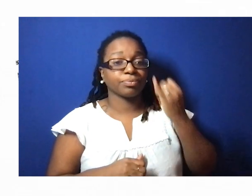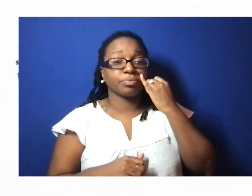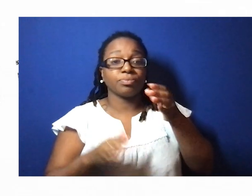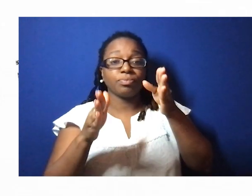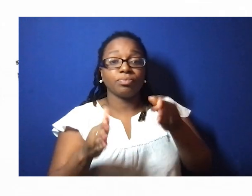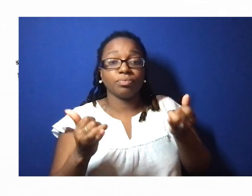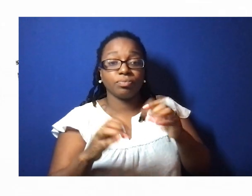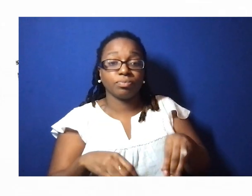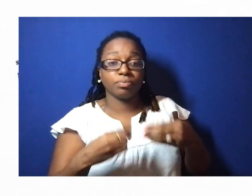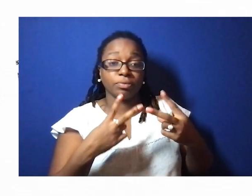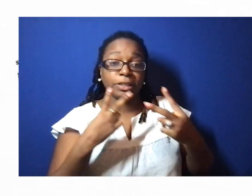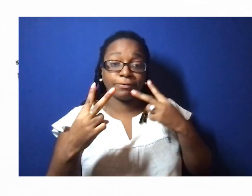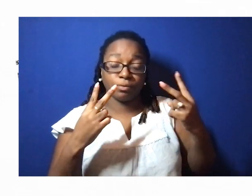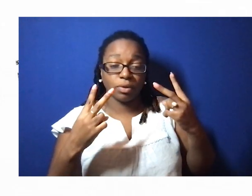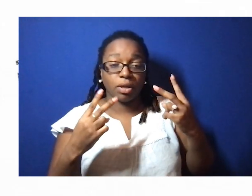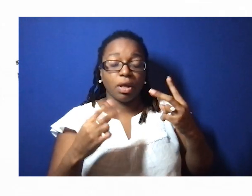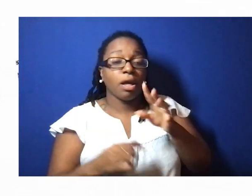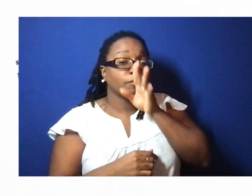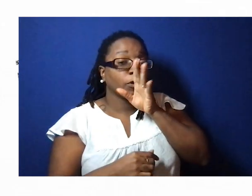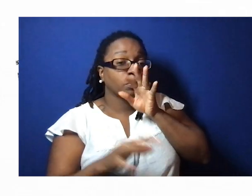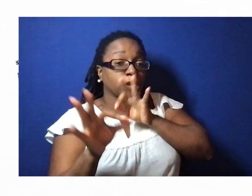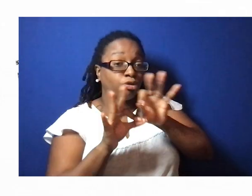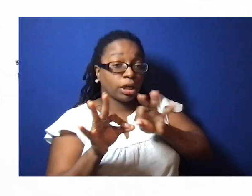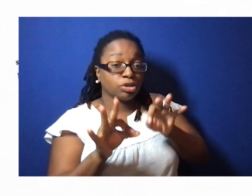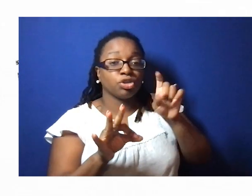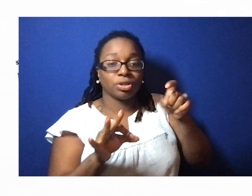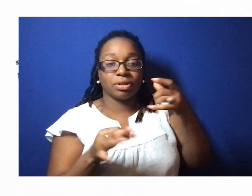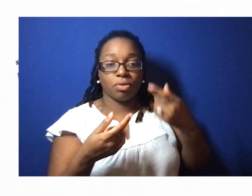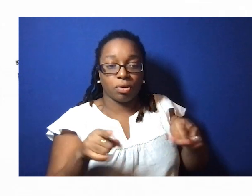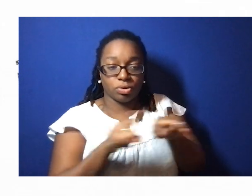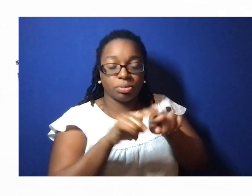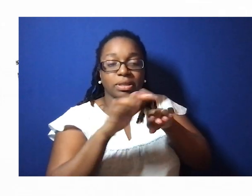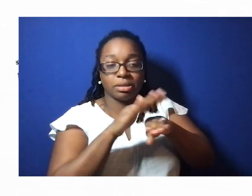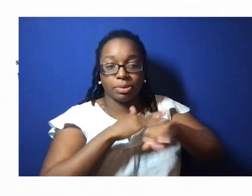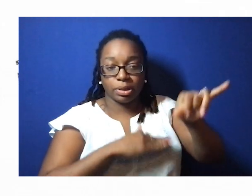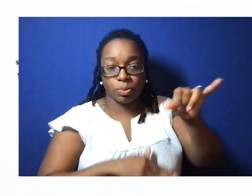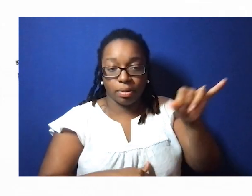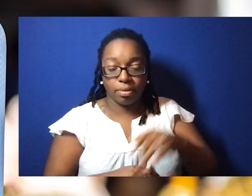If personnel are providing verbal directions, that information should be accessible too.